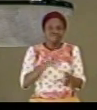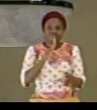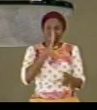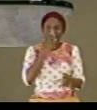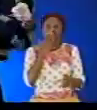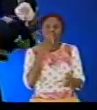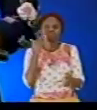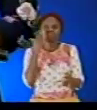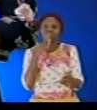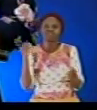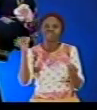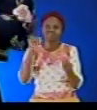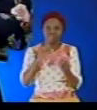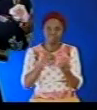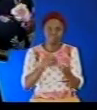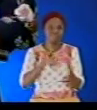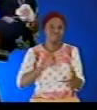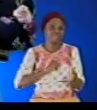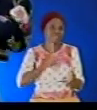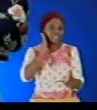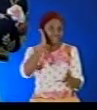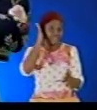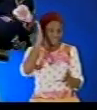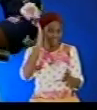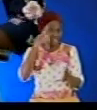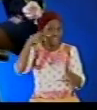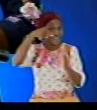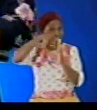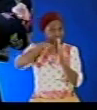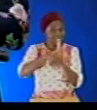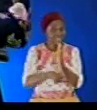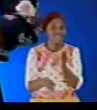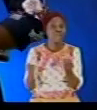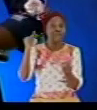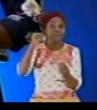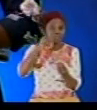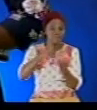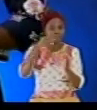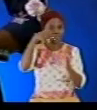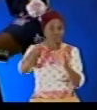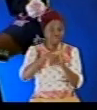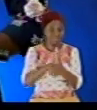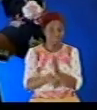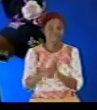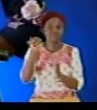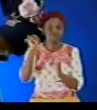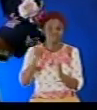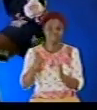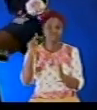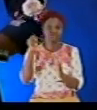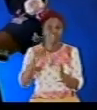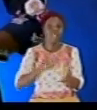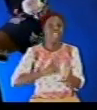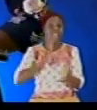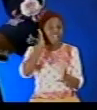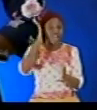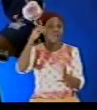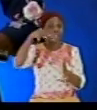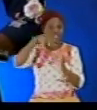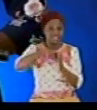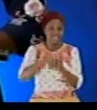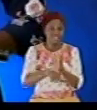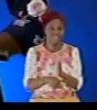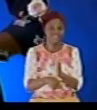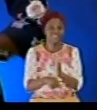I must dig a little deeper, deeper, yes, oh yes.